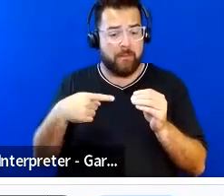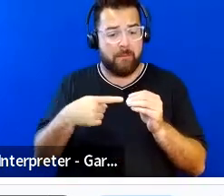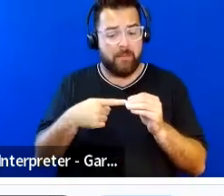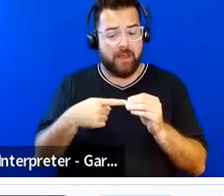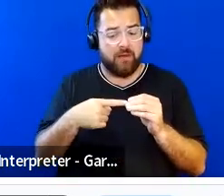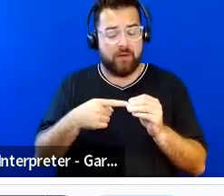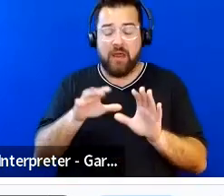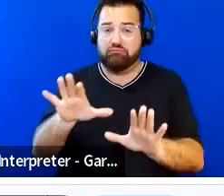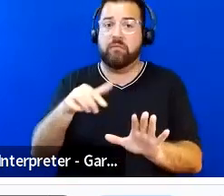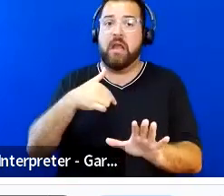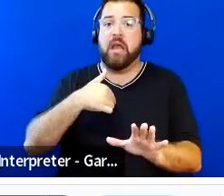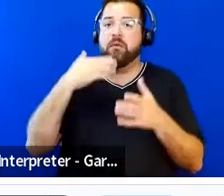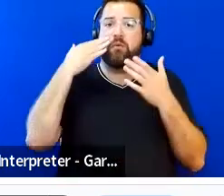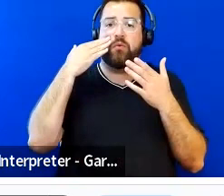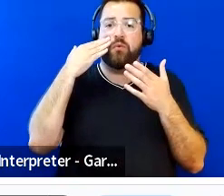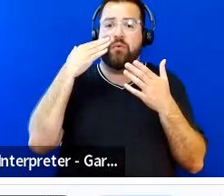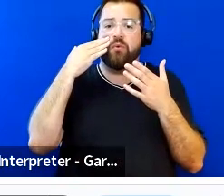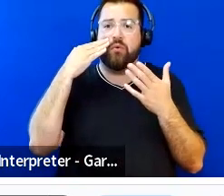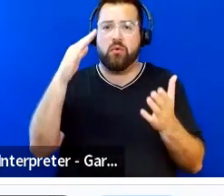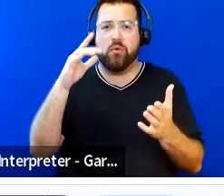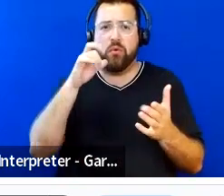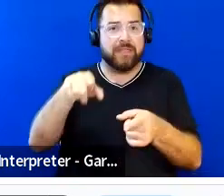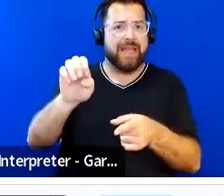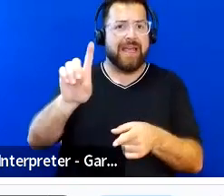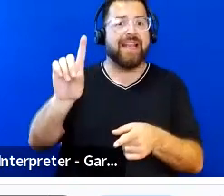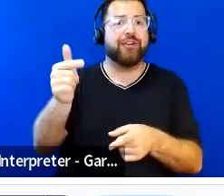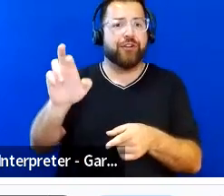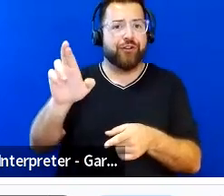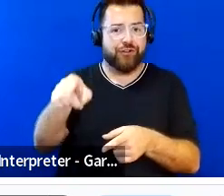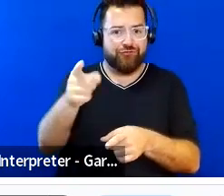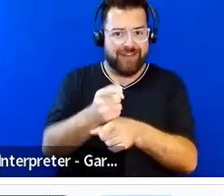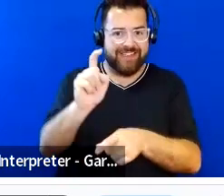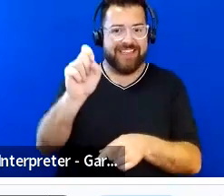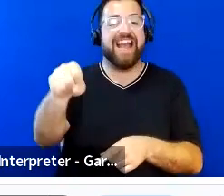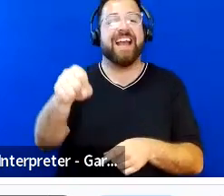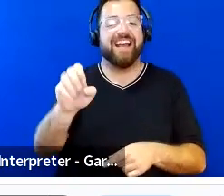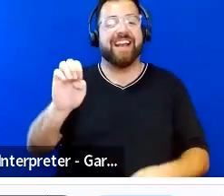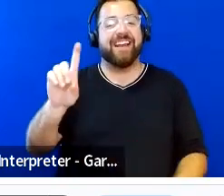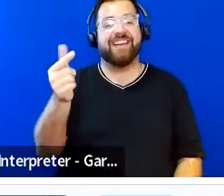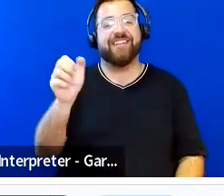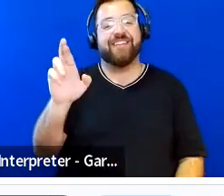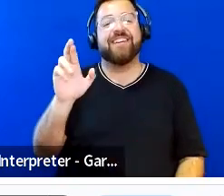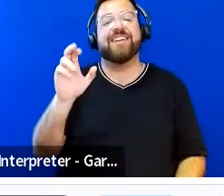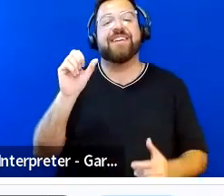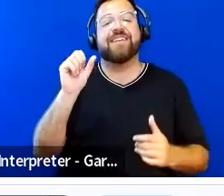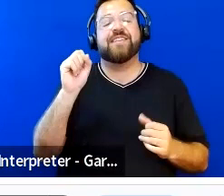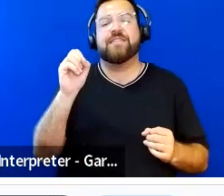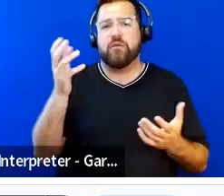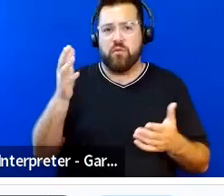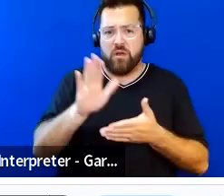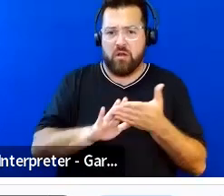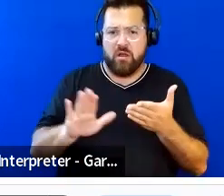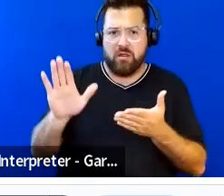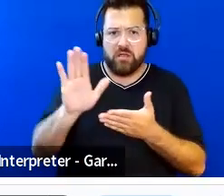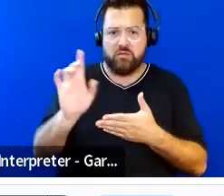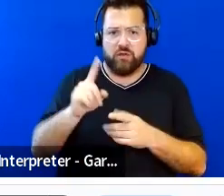and I don't know who was talking. Edgar, is that you talking? Yes. Yeah, Yeah, okay. that was me. So what college are